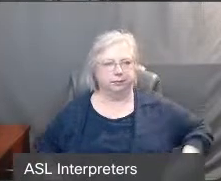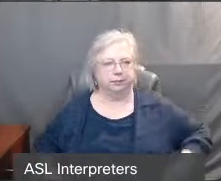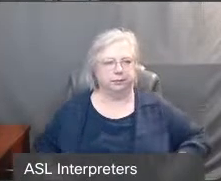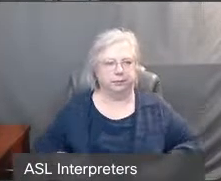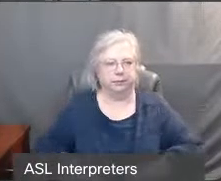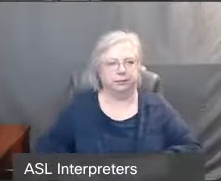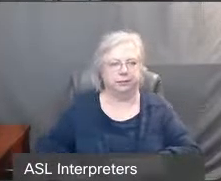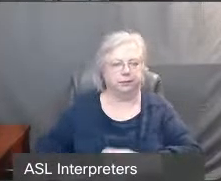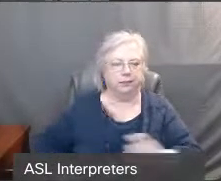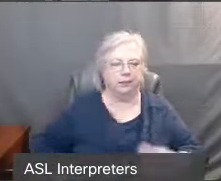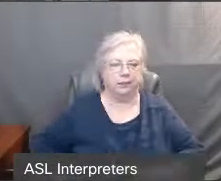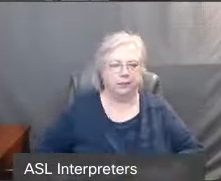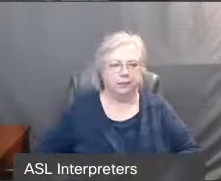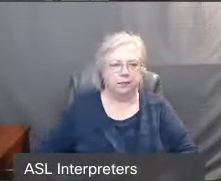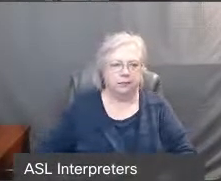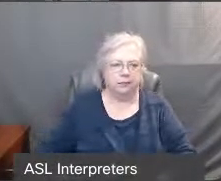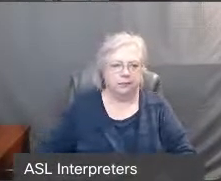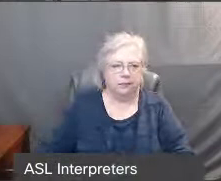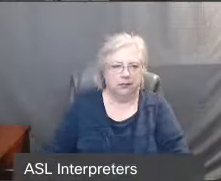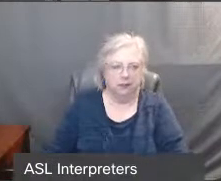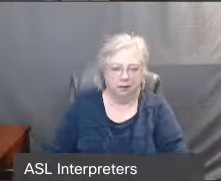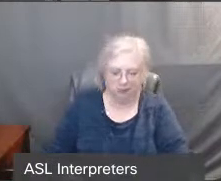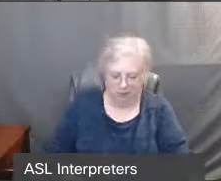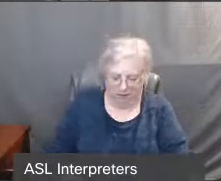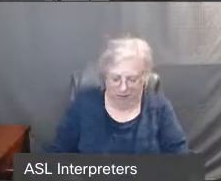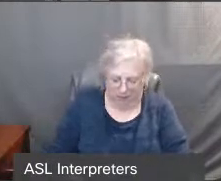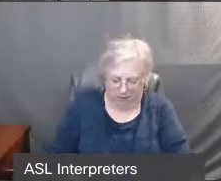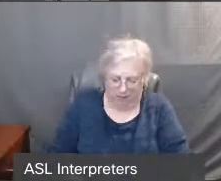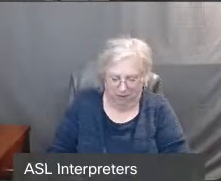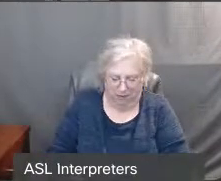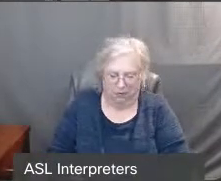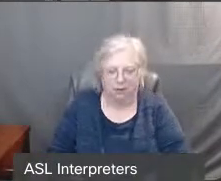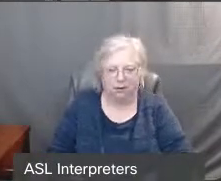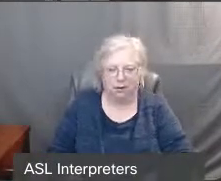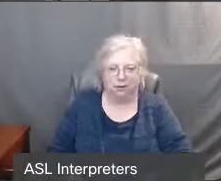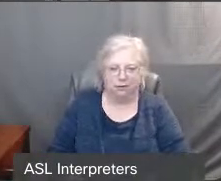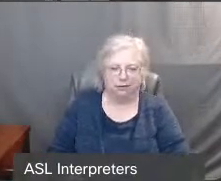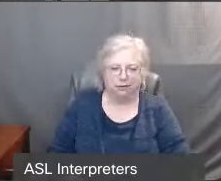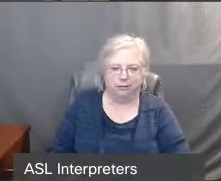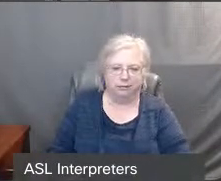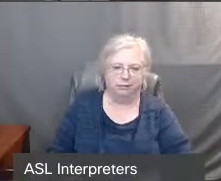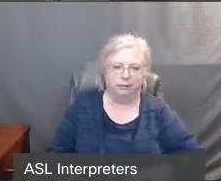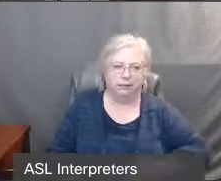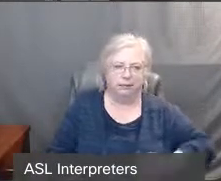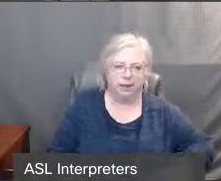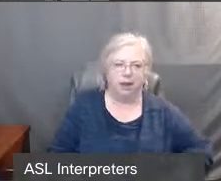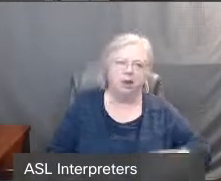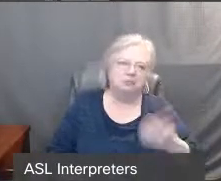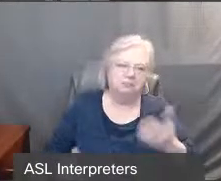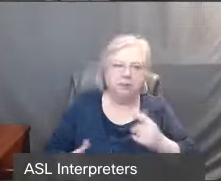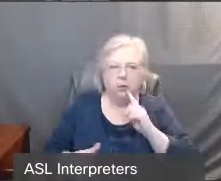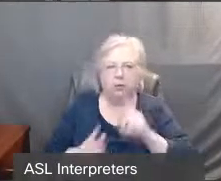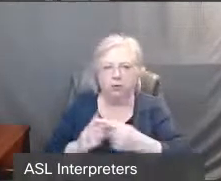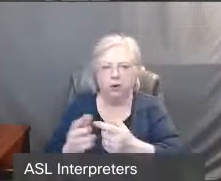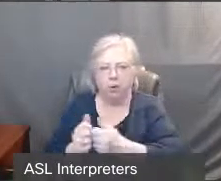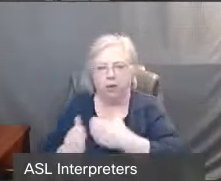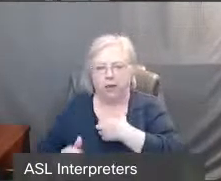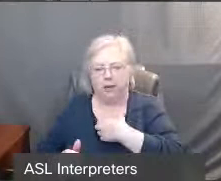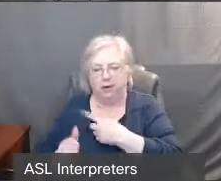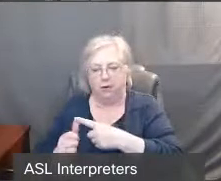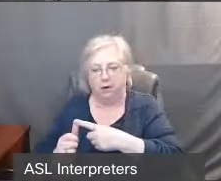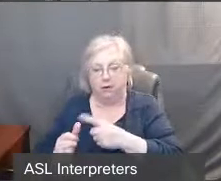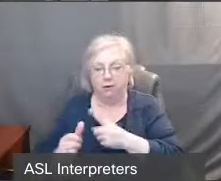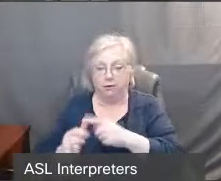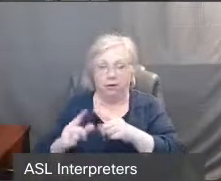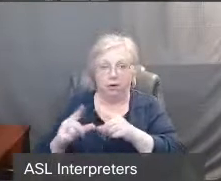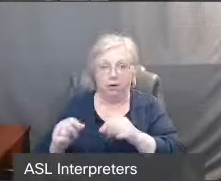Okay, should we? Okay, well, why don't we go ahead? Yeah, we'll just start with the opposition then, okay? Let's see, the first card that